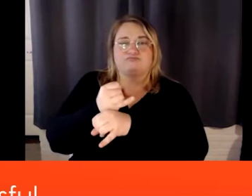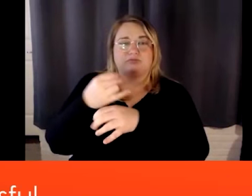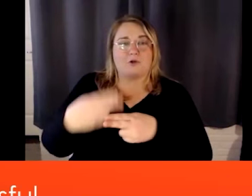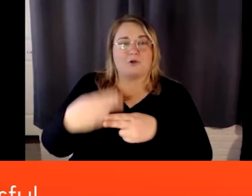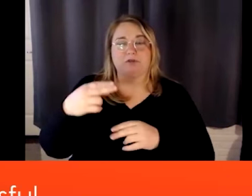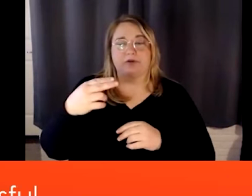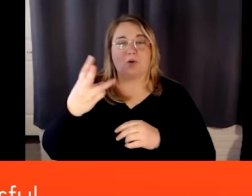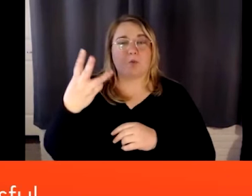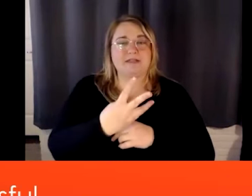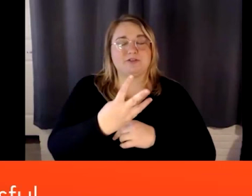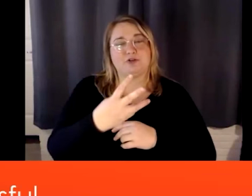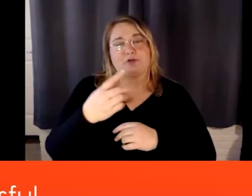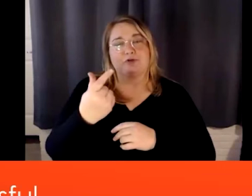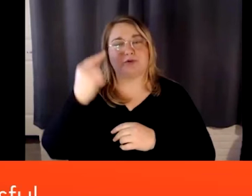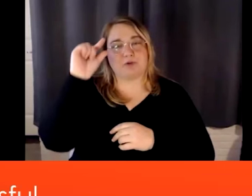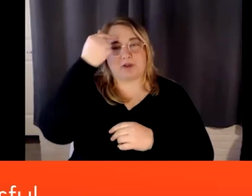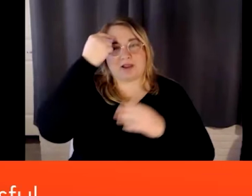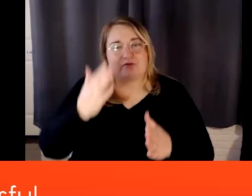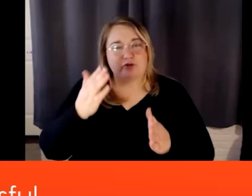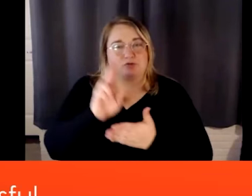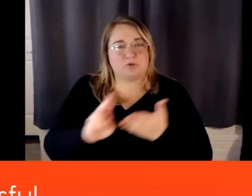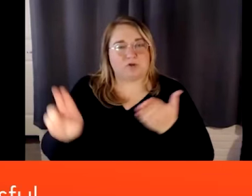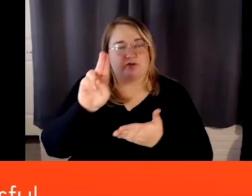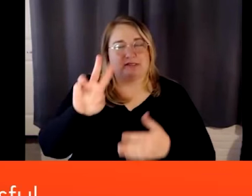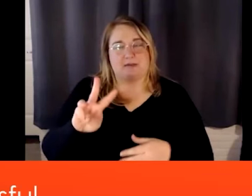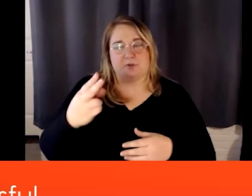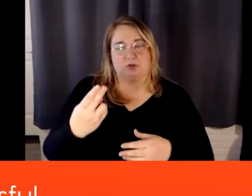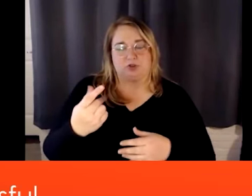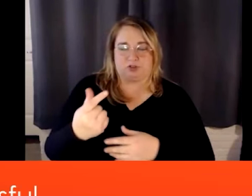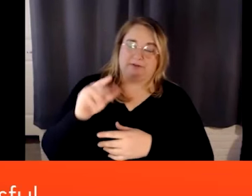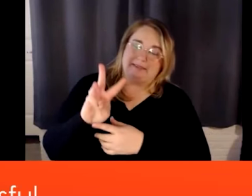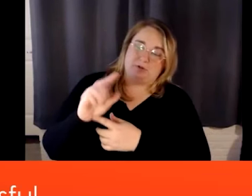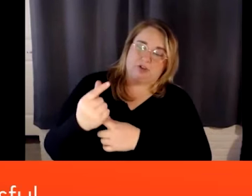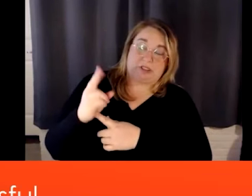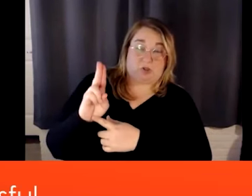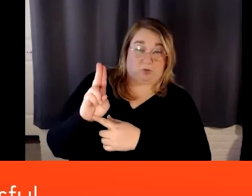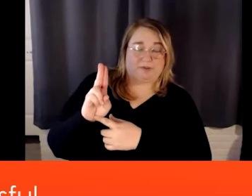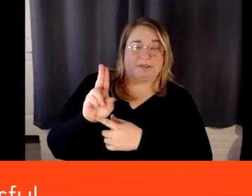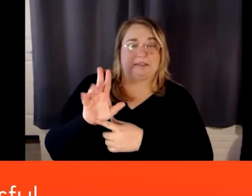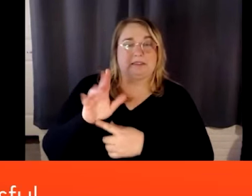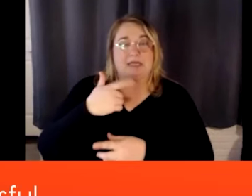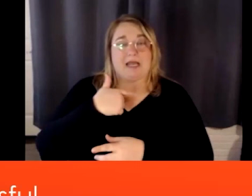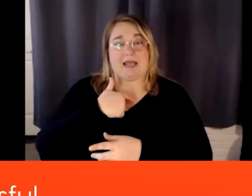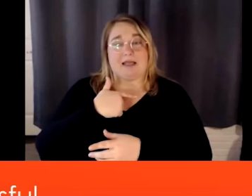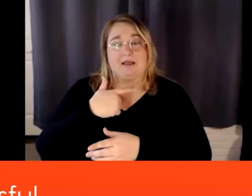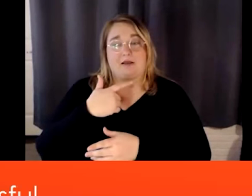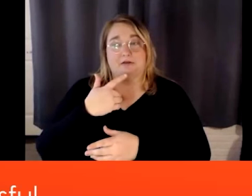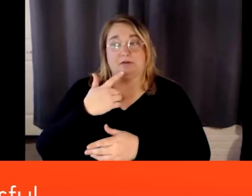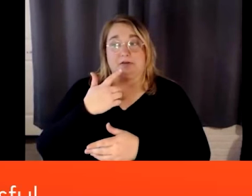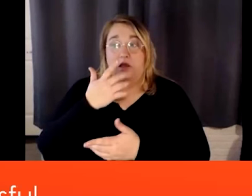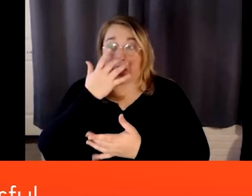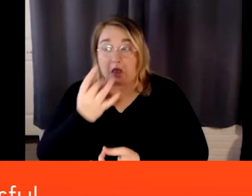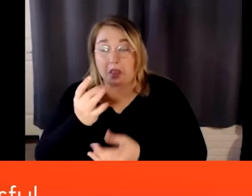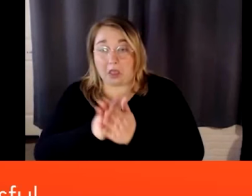University. What attracted me to it was the cost. It was $3,000 a semester